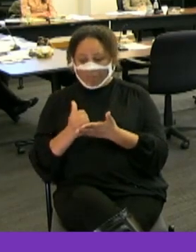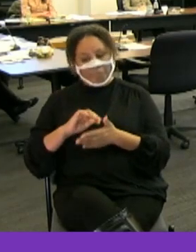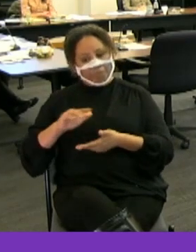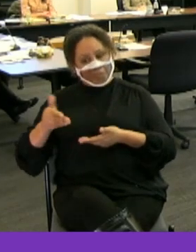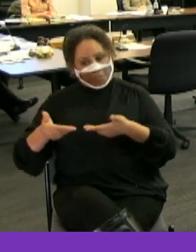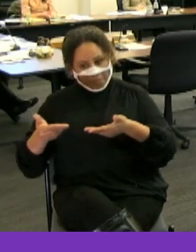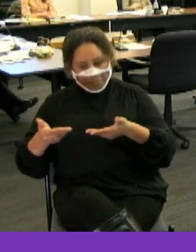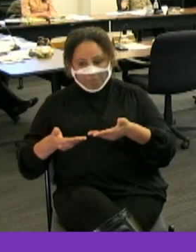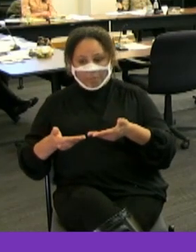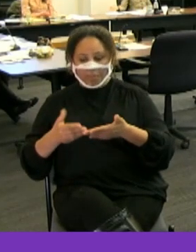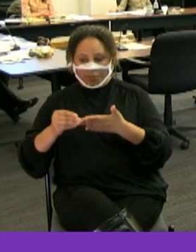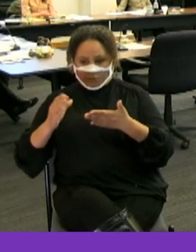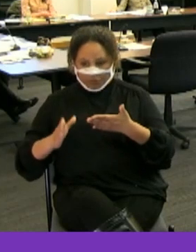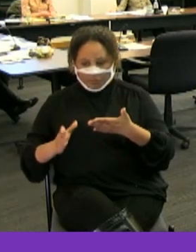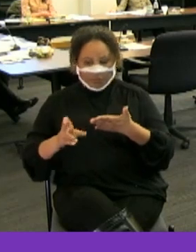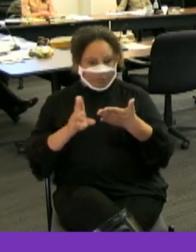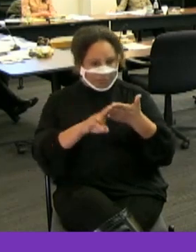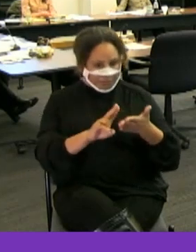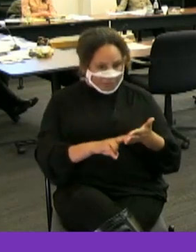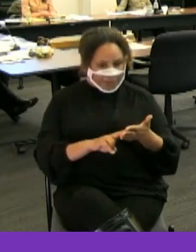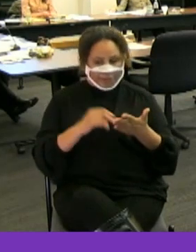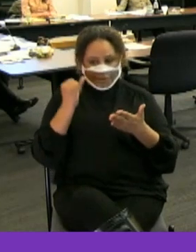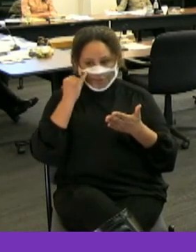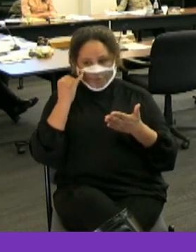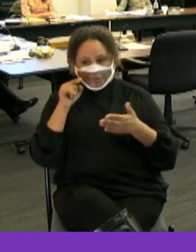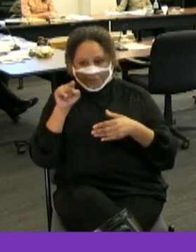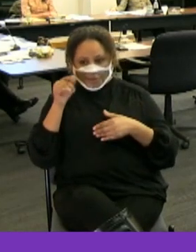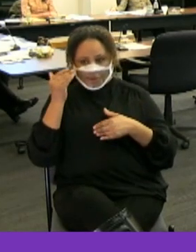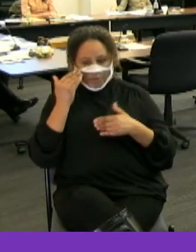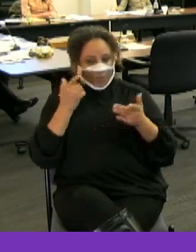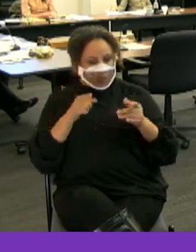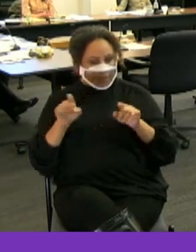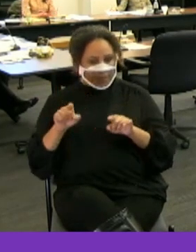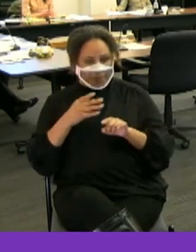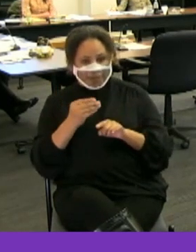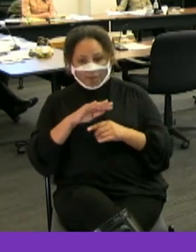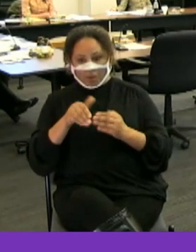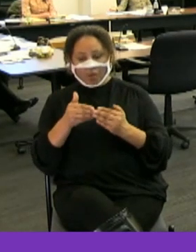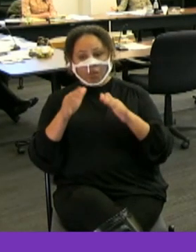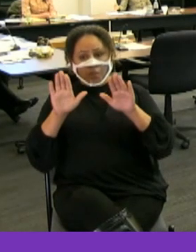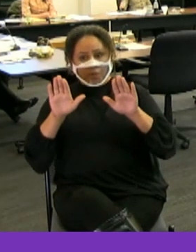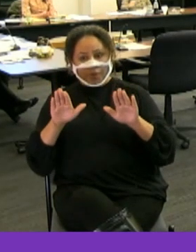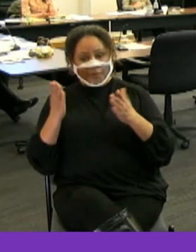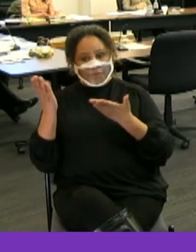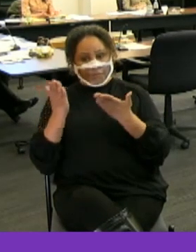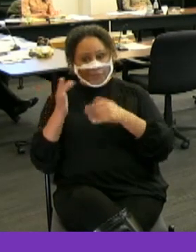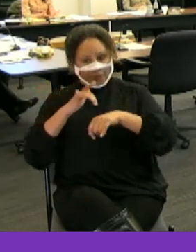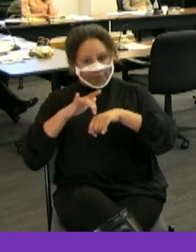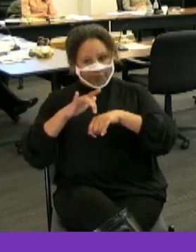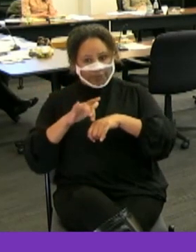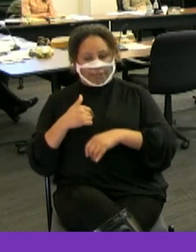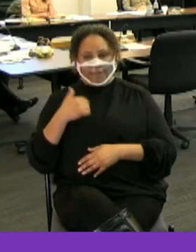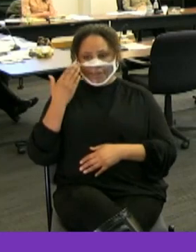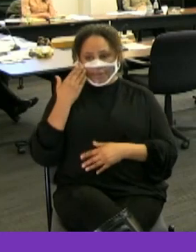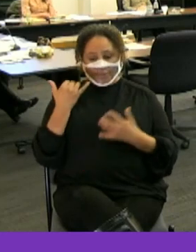going on and all the different wonderful services that we have available. So I know that we're not going to vote on it today